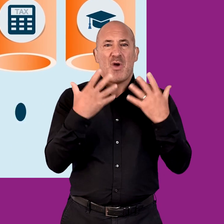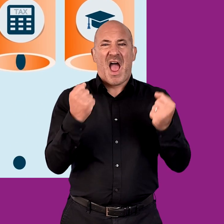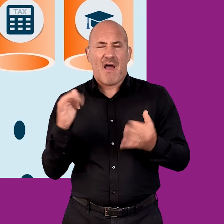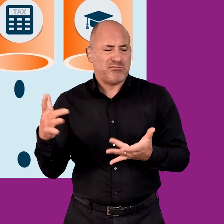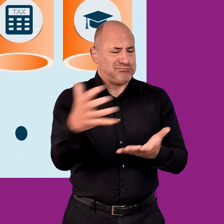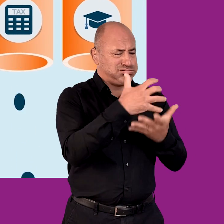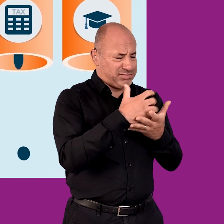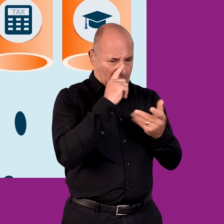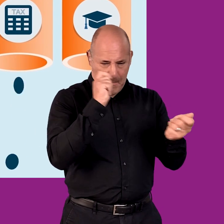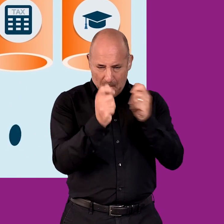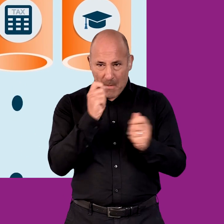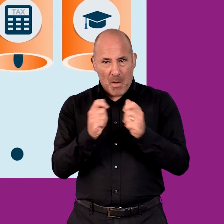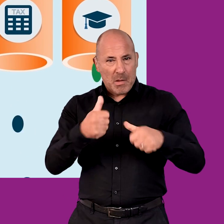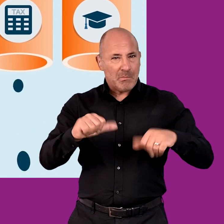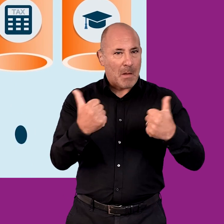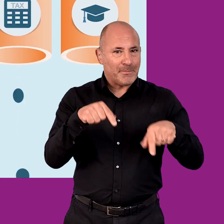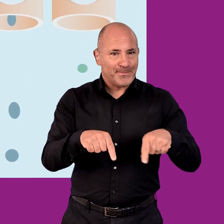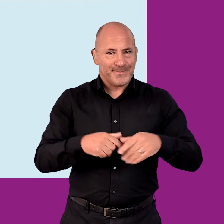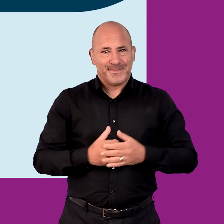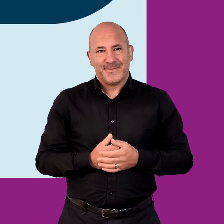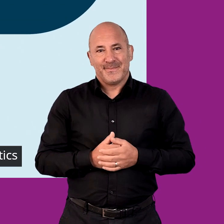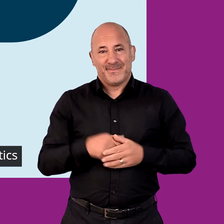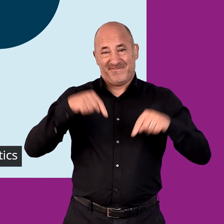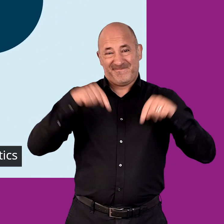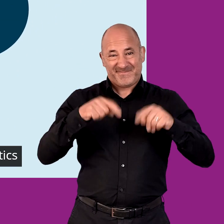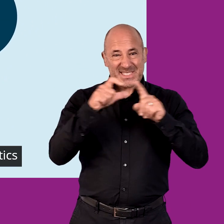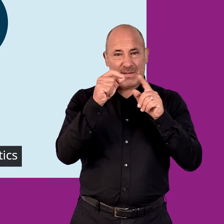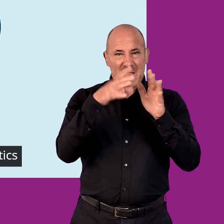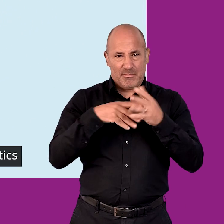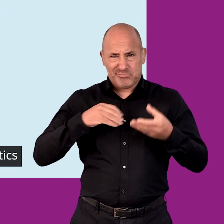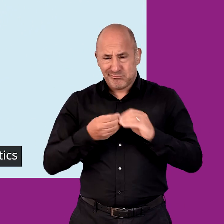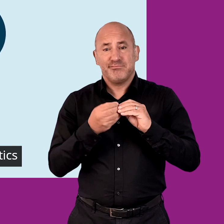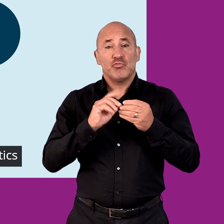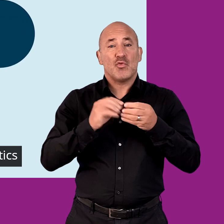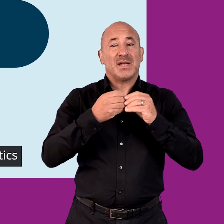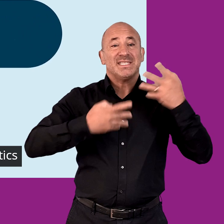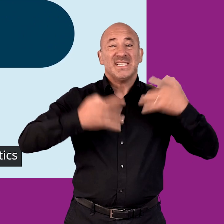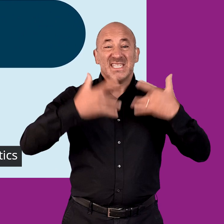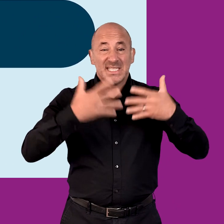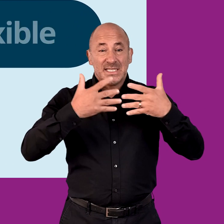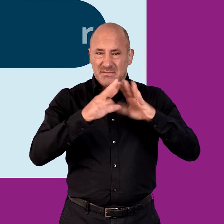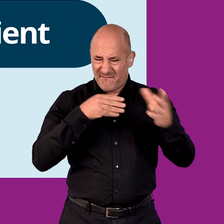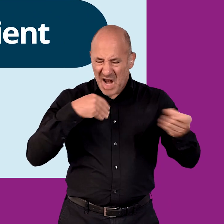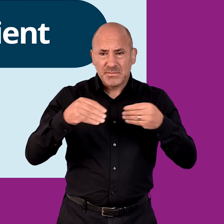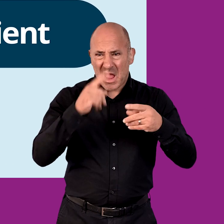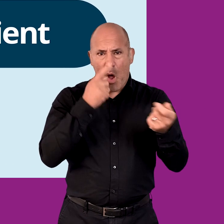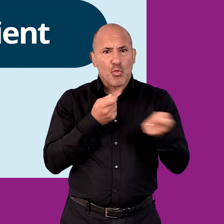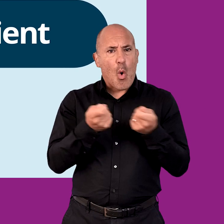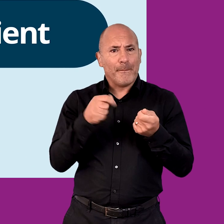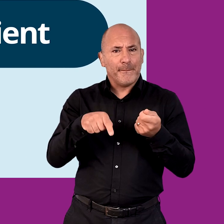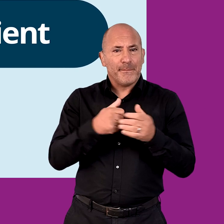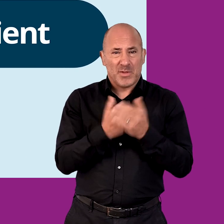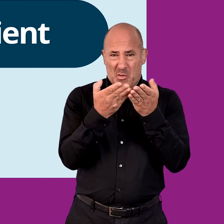ways to get the best from available data. We've built the DPM to produce statistics that are flexible